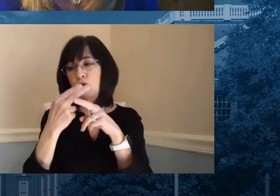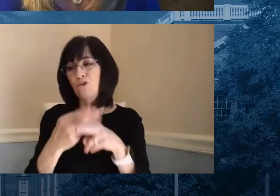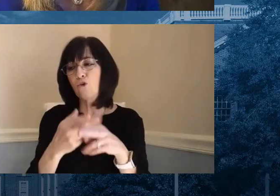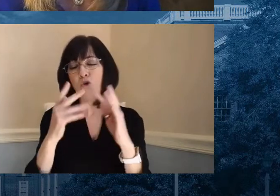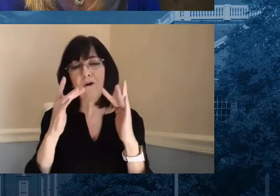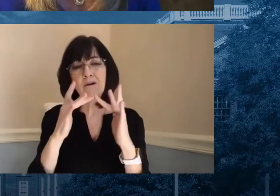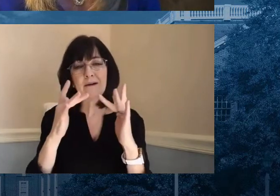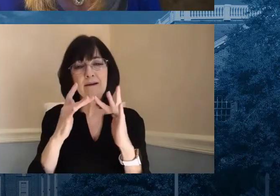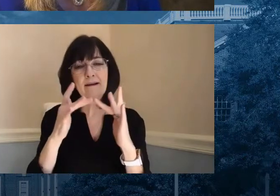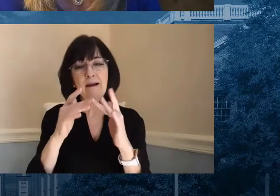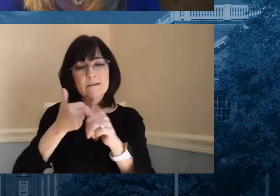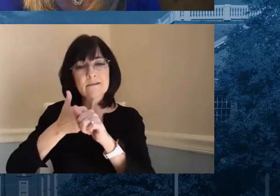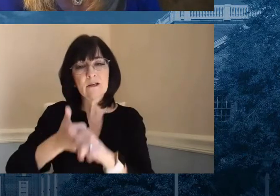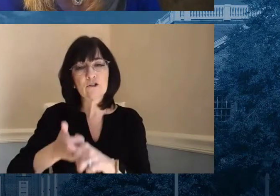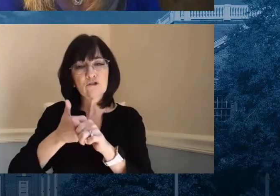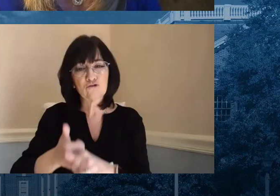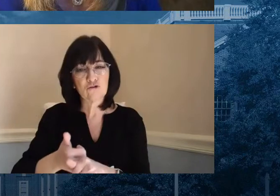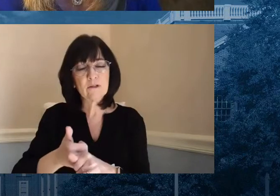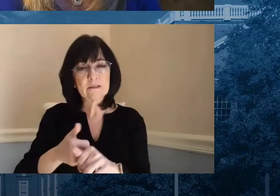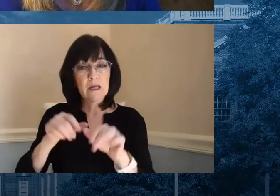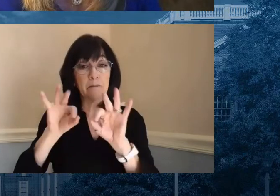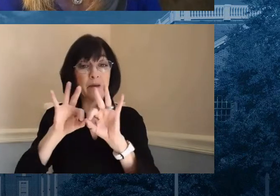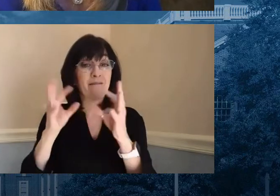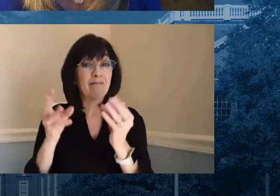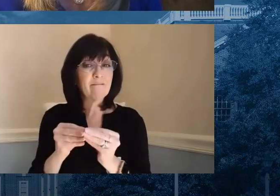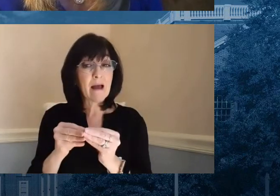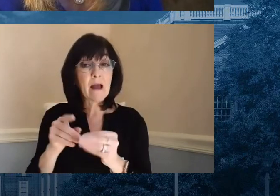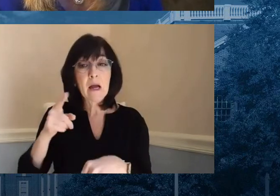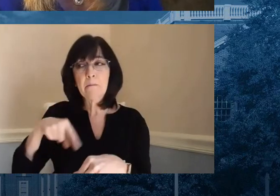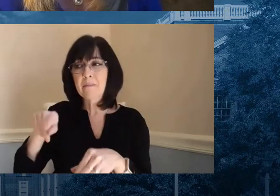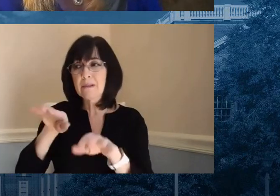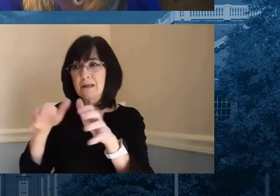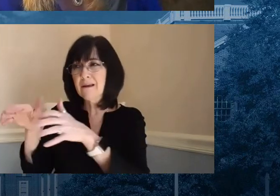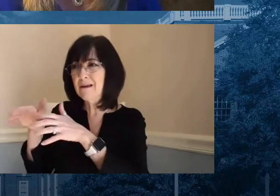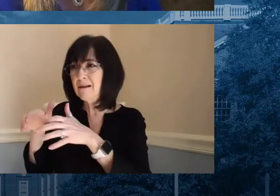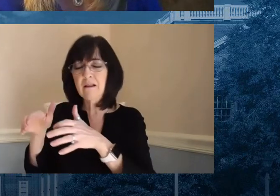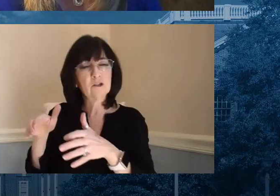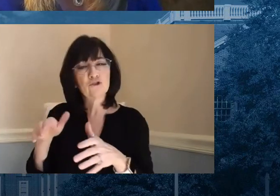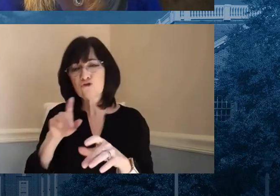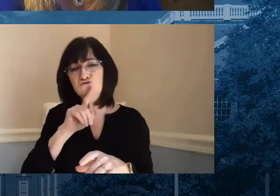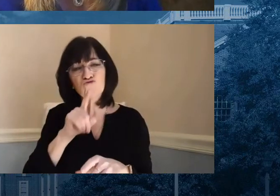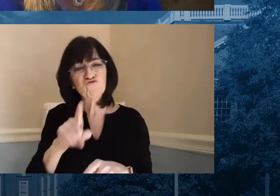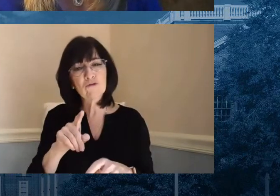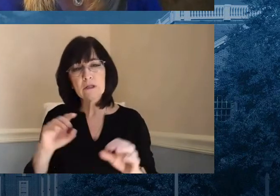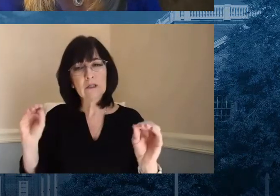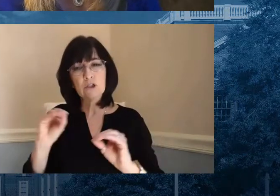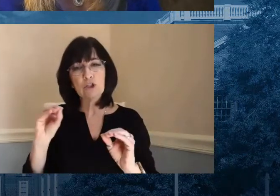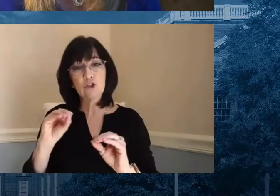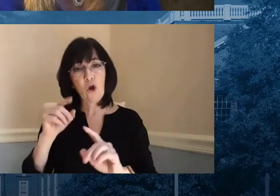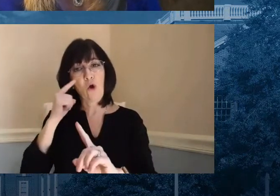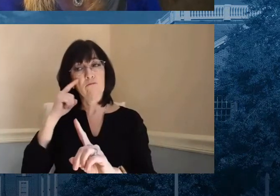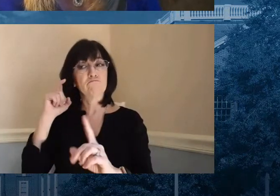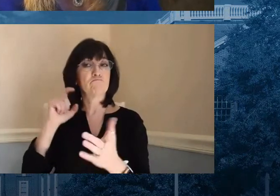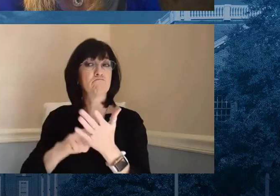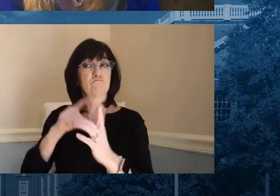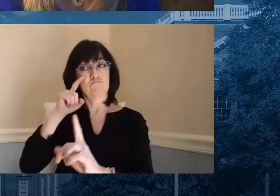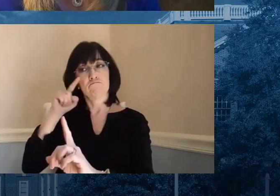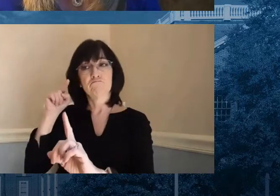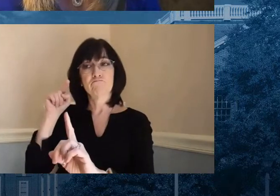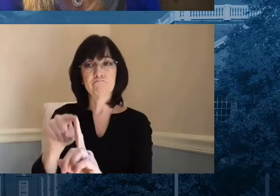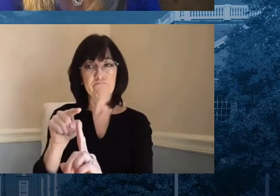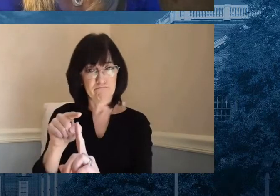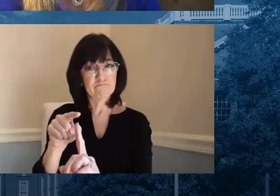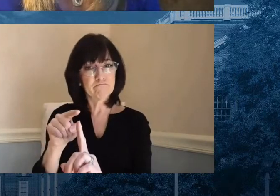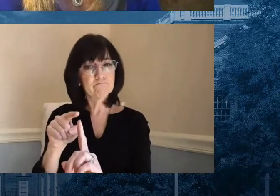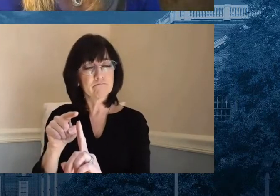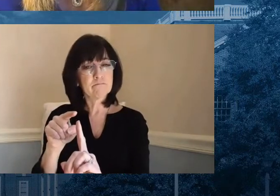or clusters, but no real smoking starting or catalyst that they've been able to